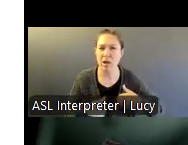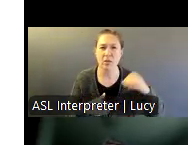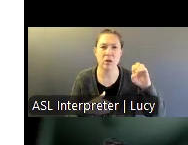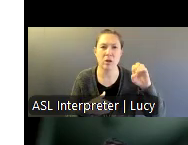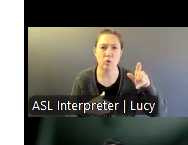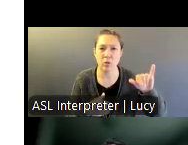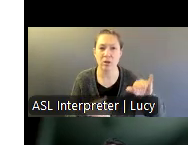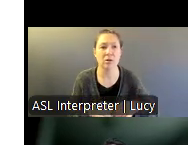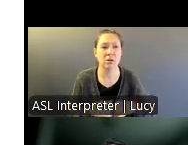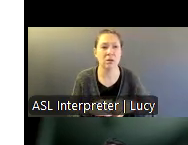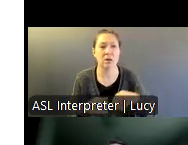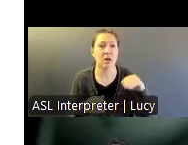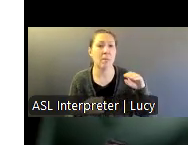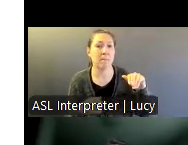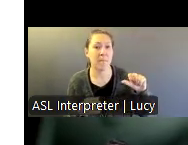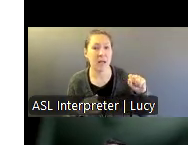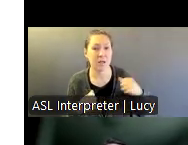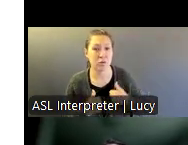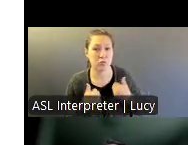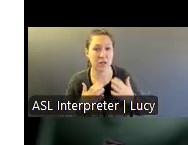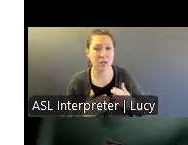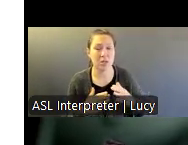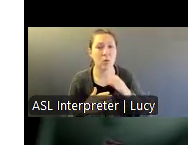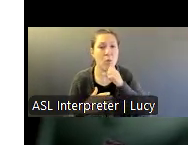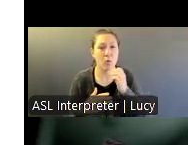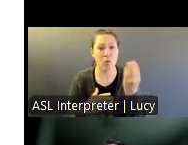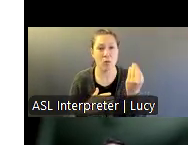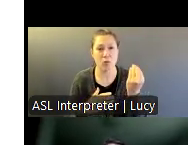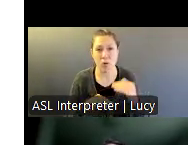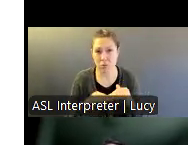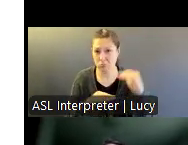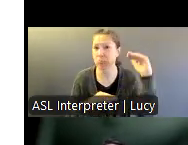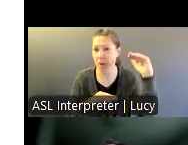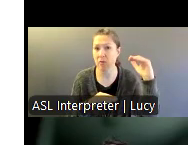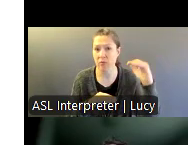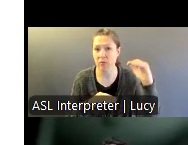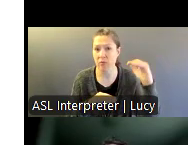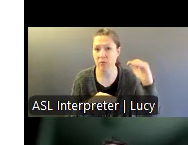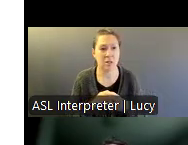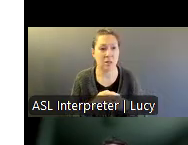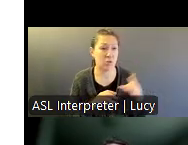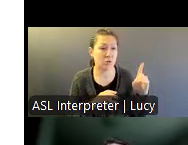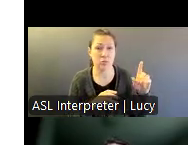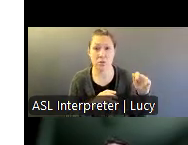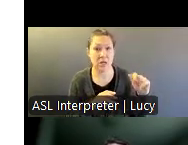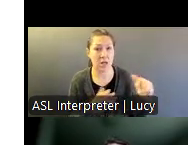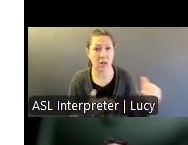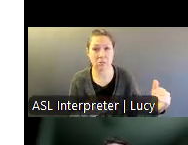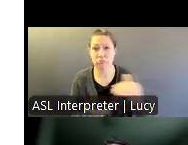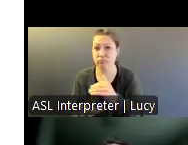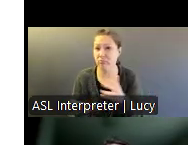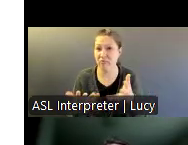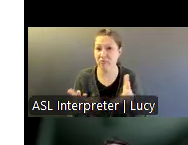older, and we that data is available, so you can access it either through